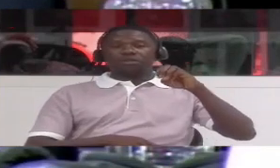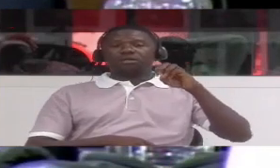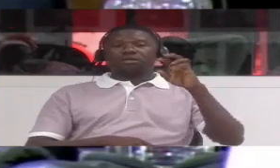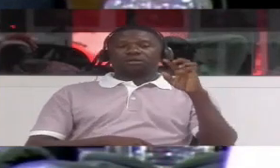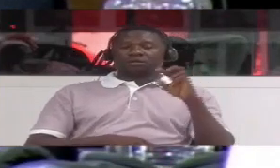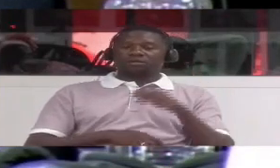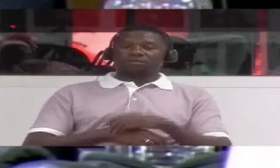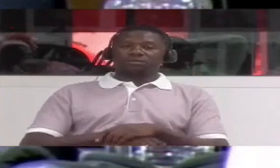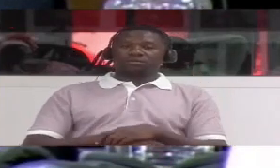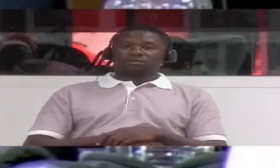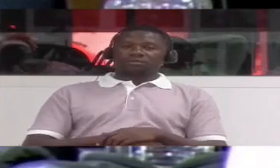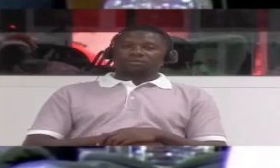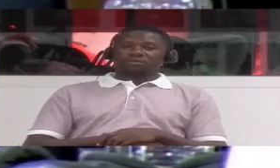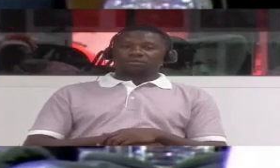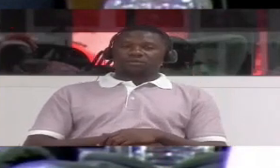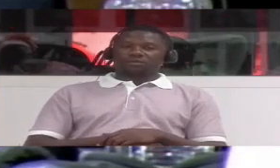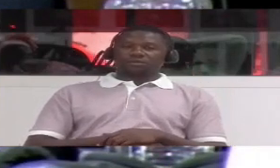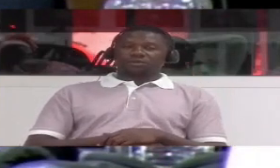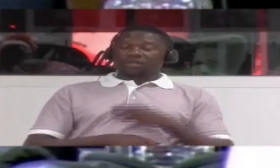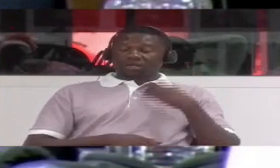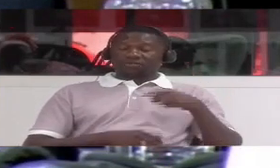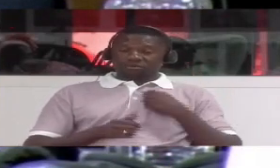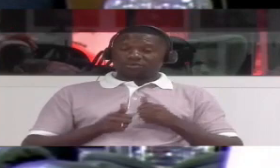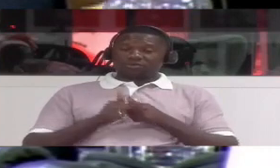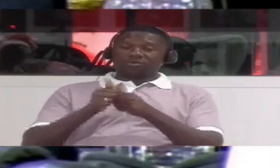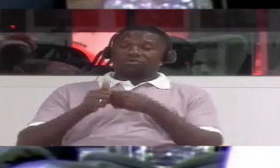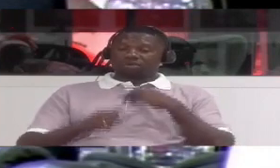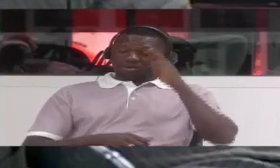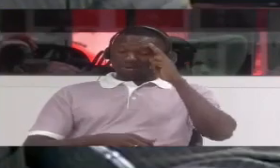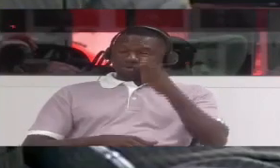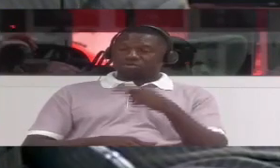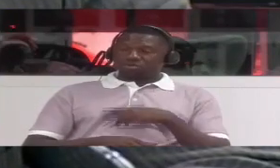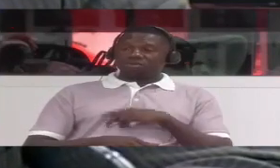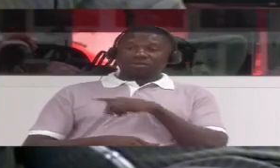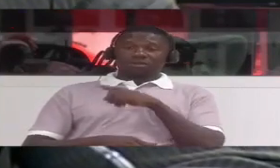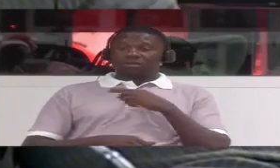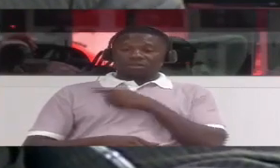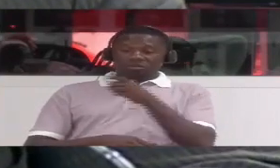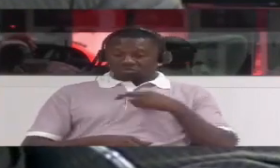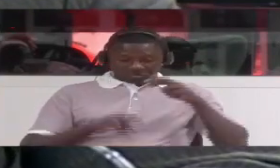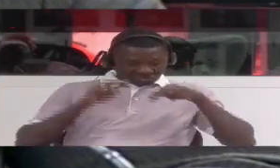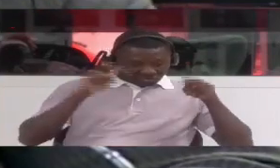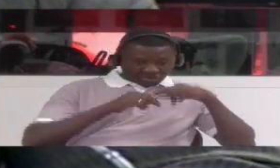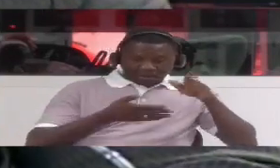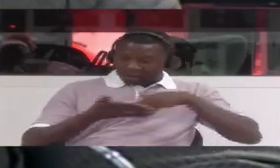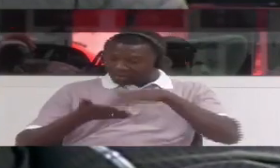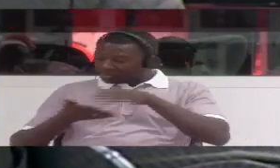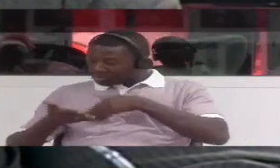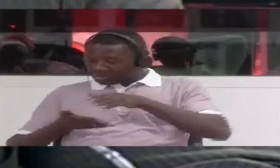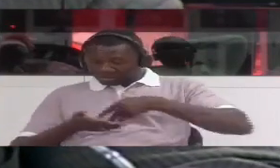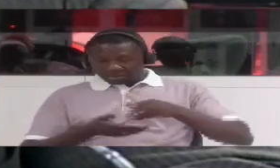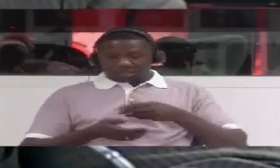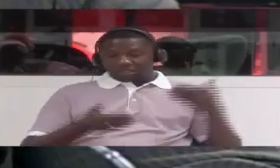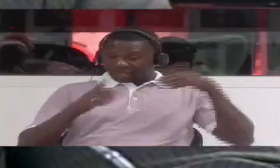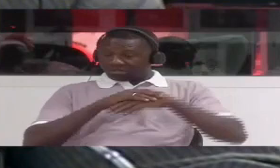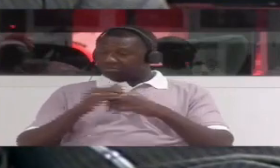In the span of those... And then, of course, I was also escorted to my house. They were looking for papers. They came to my house and